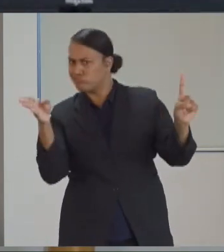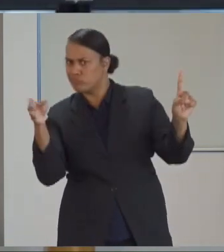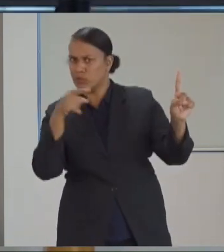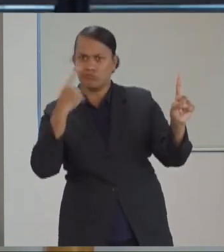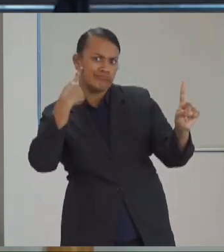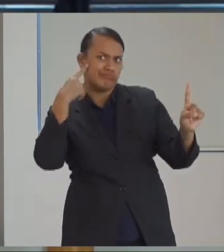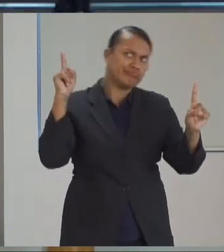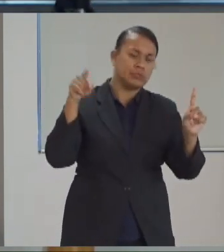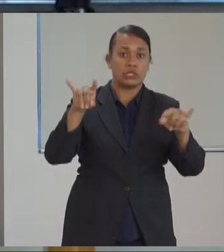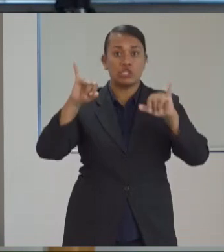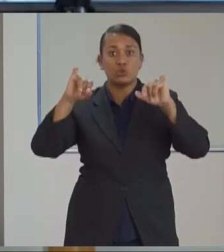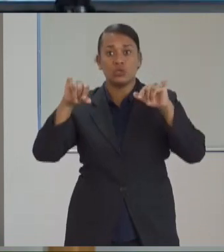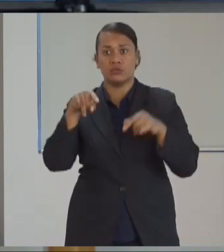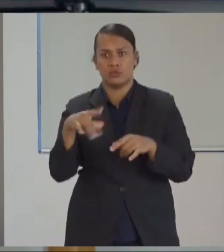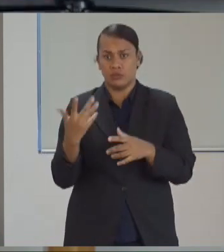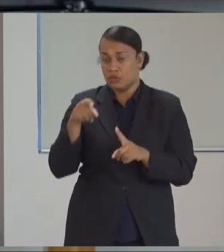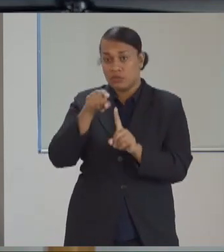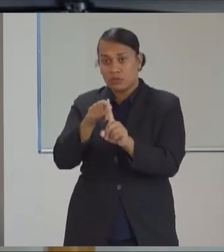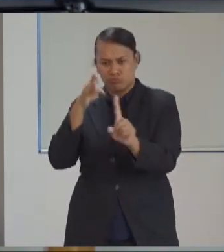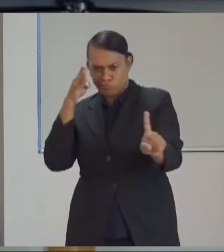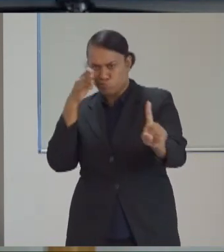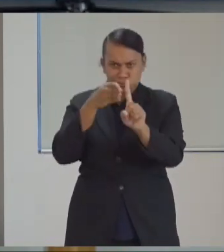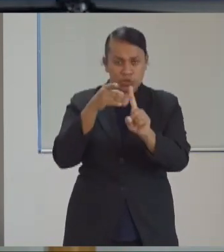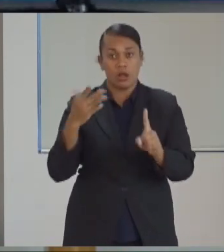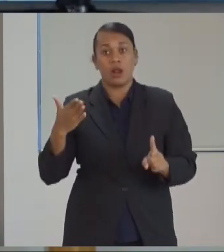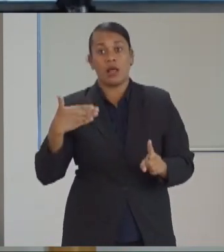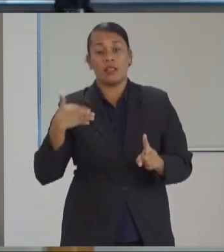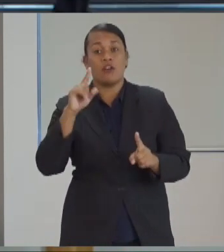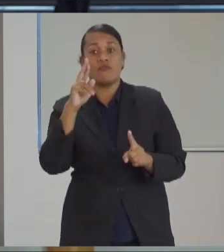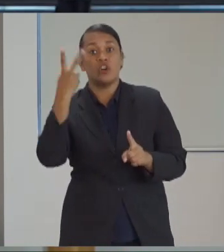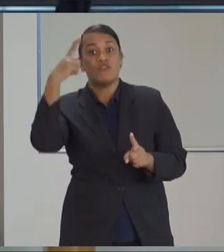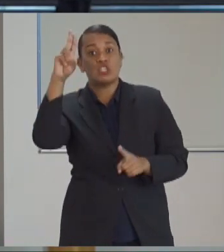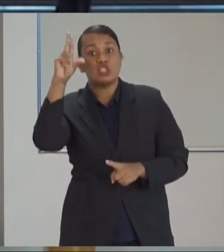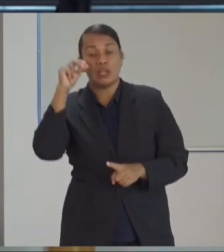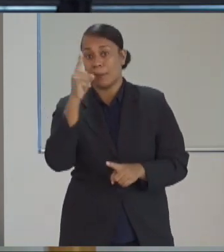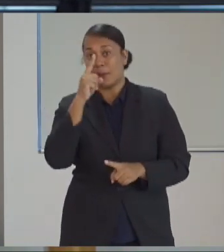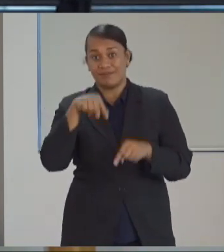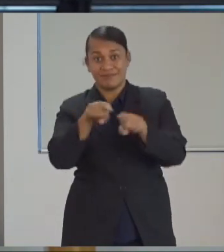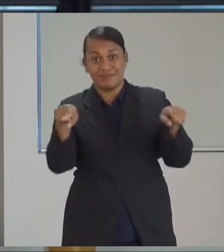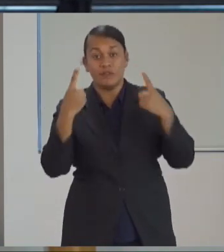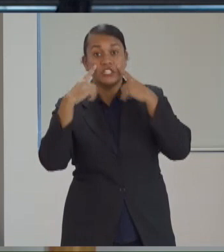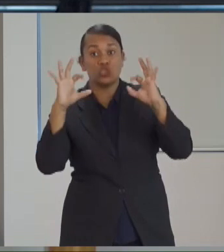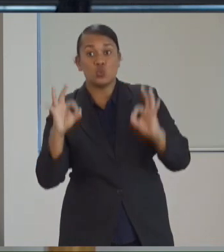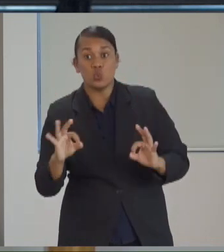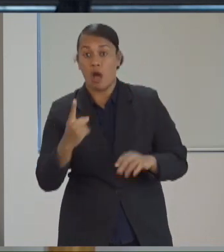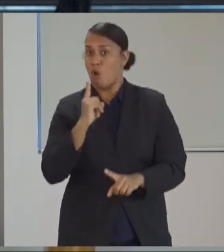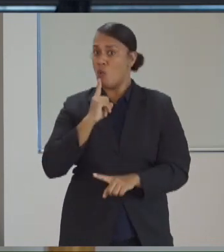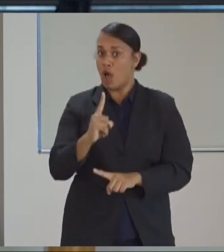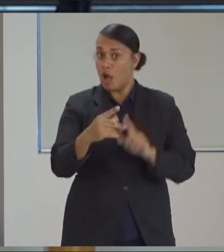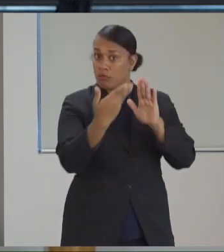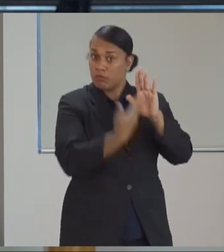which pertains directly to the health and well-being of the Fijian people. The curfew order and our other